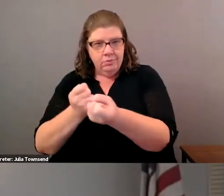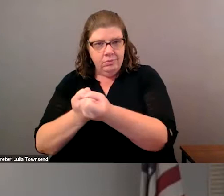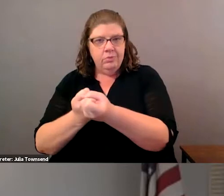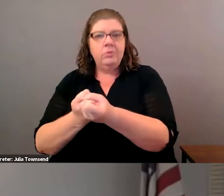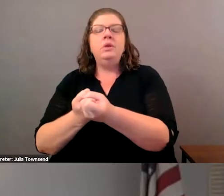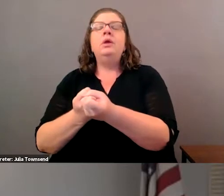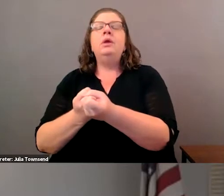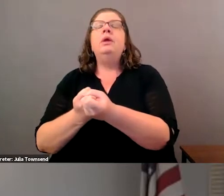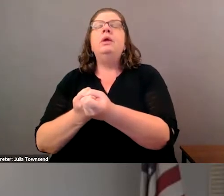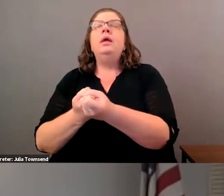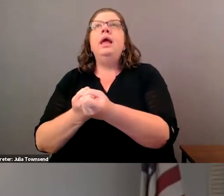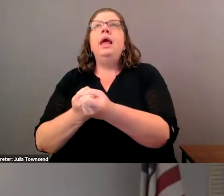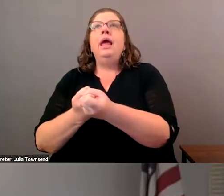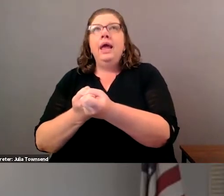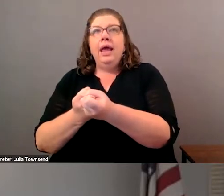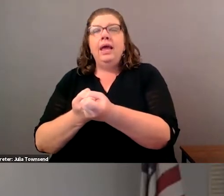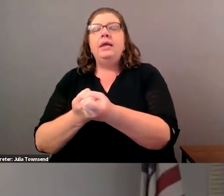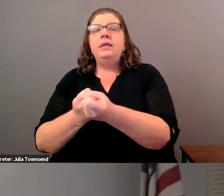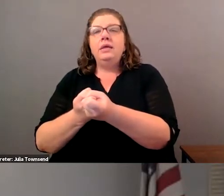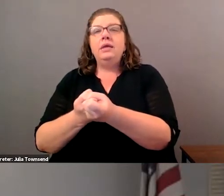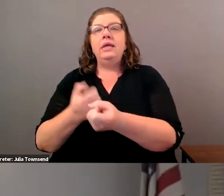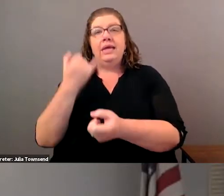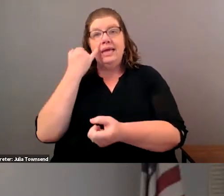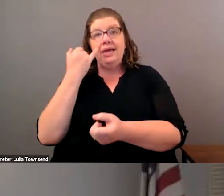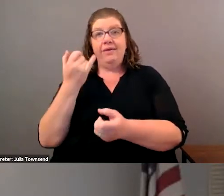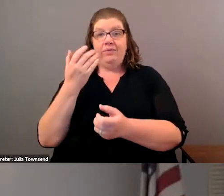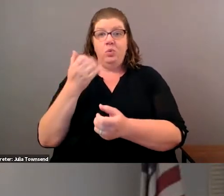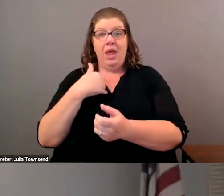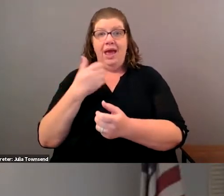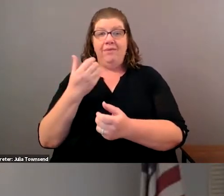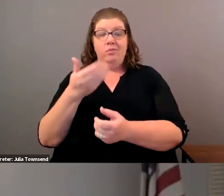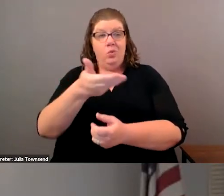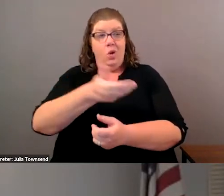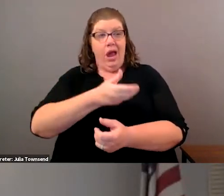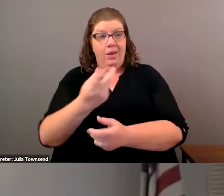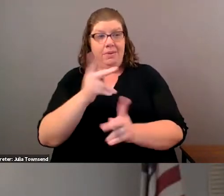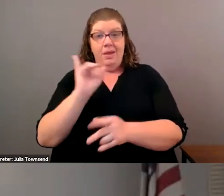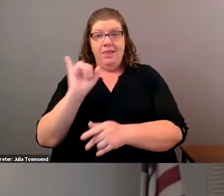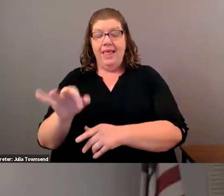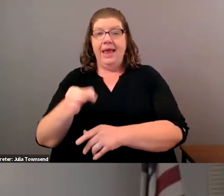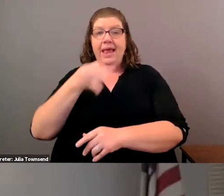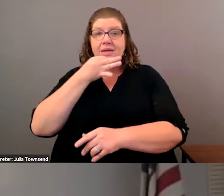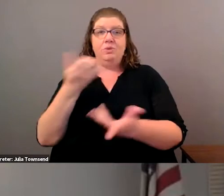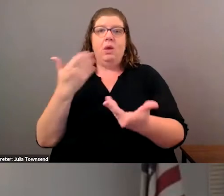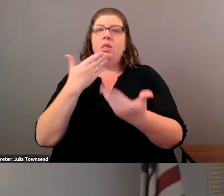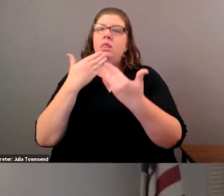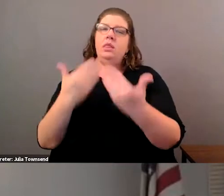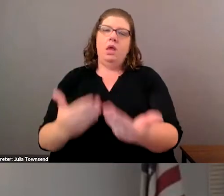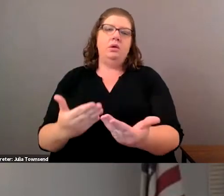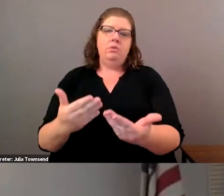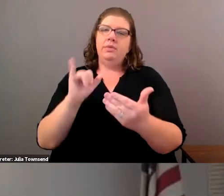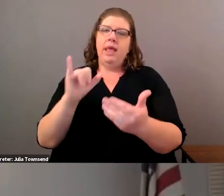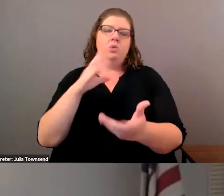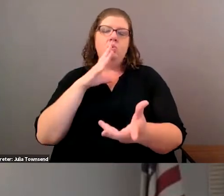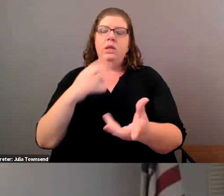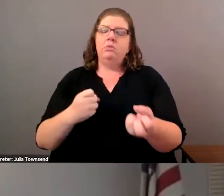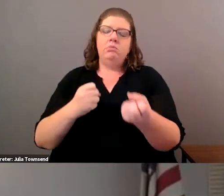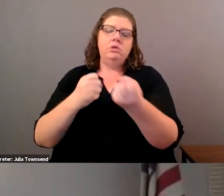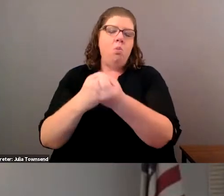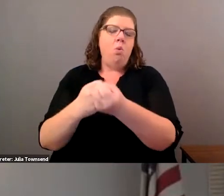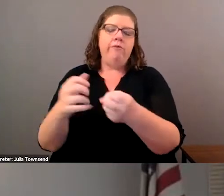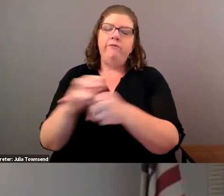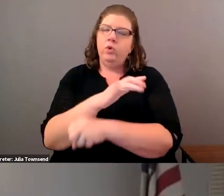and with someone with that expertise. So thank you. I mean, this has my full support. Thank you.